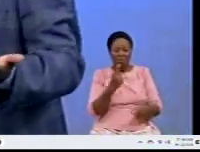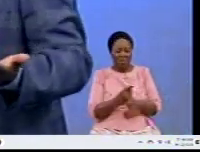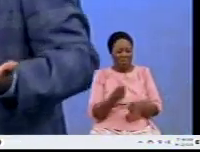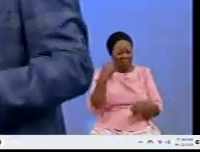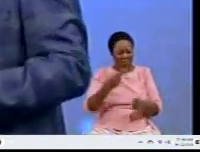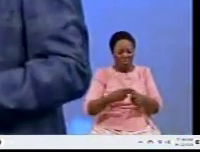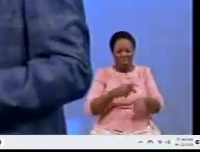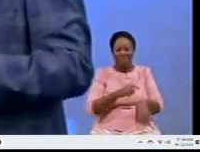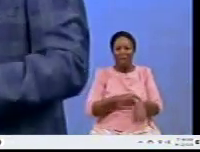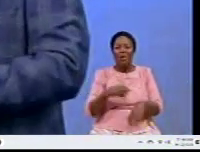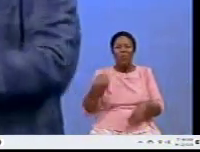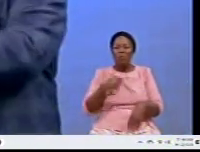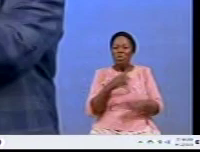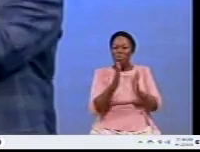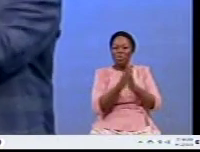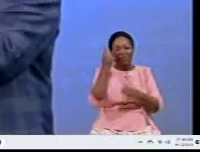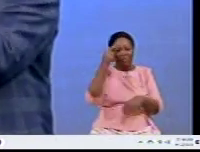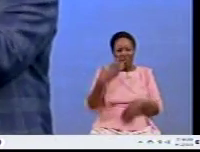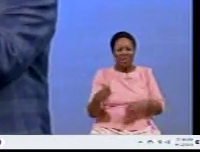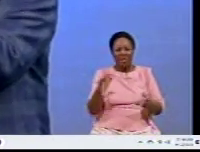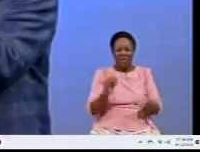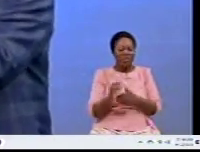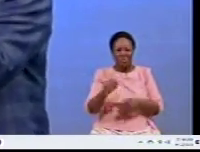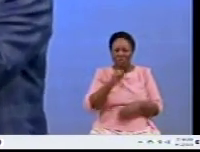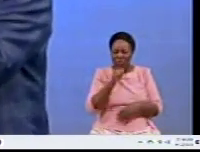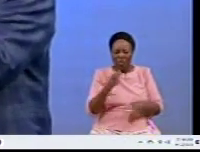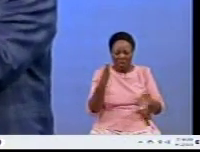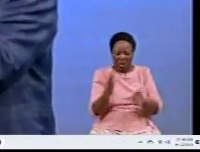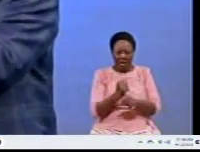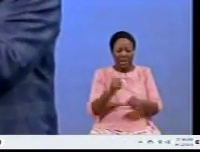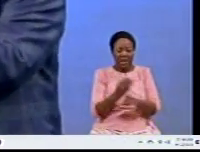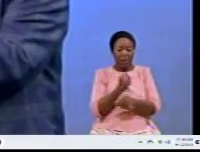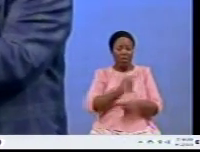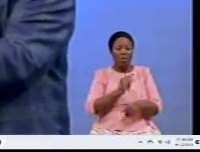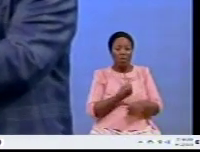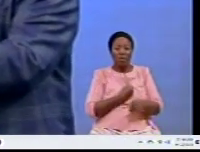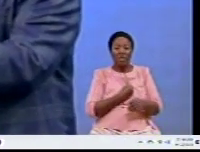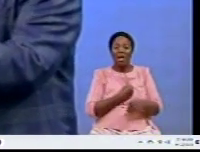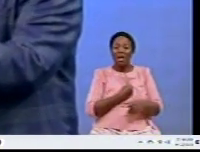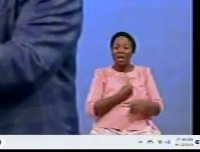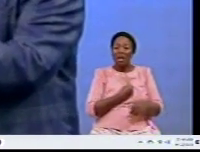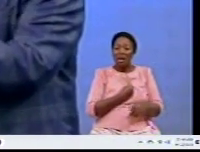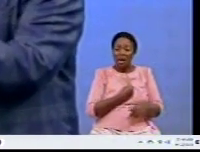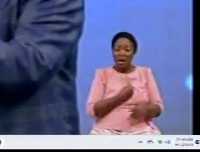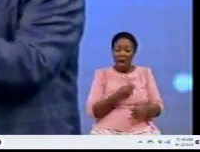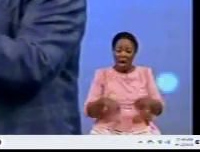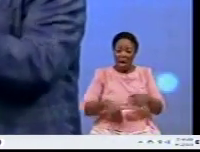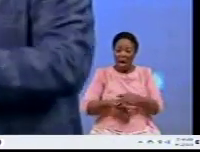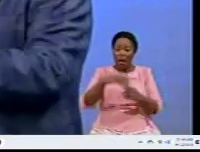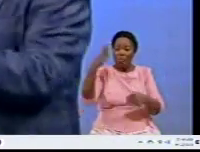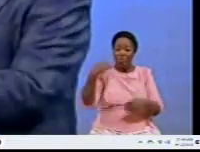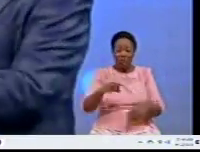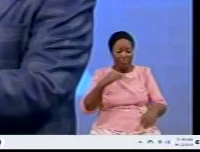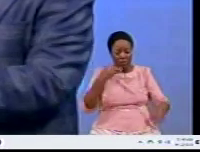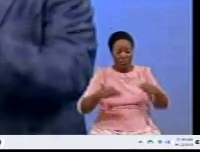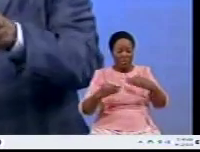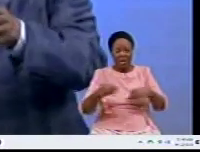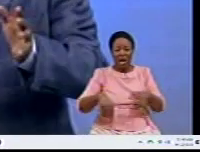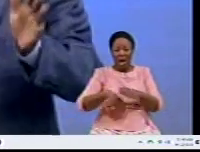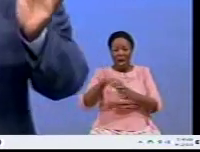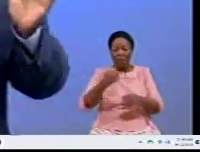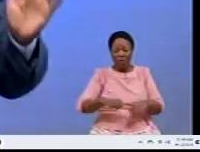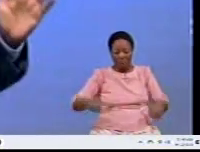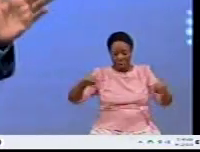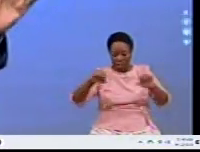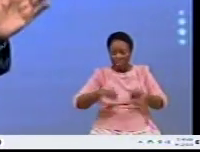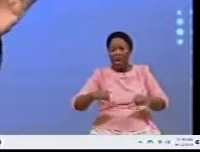pray for things that will not get us out of judgment, out of damnation,